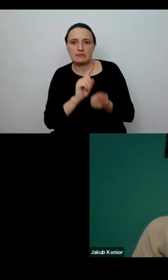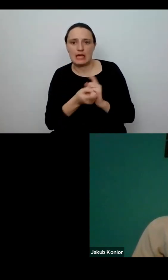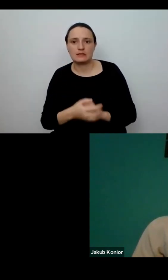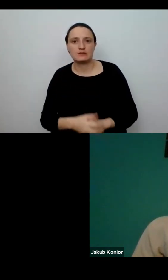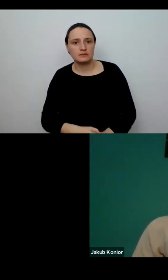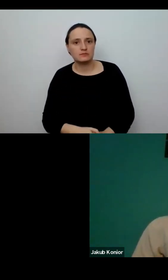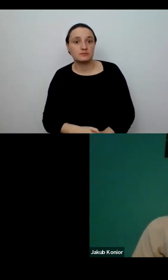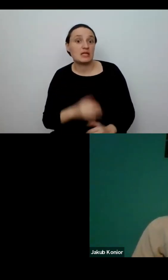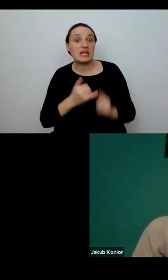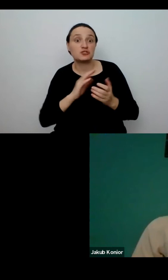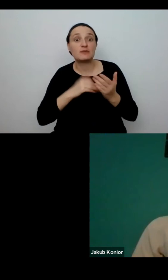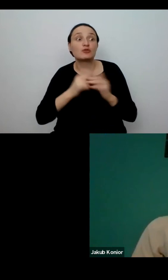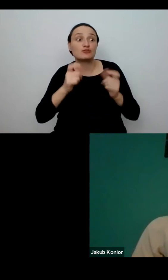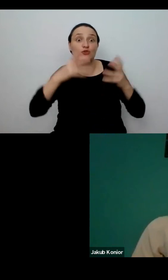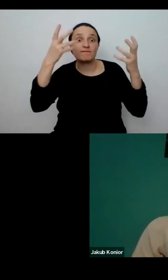in light. Yeah.